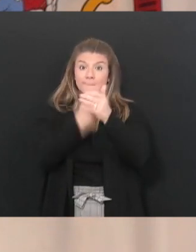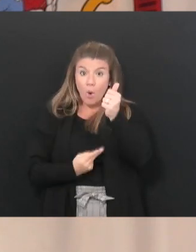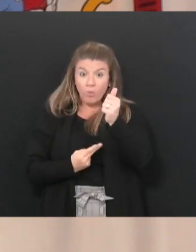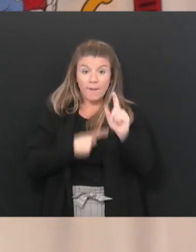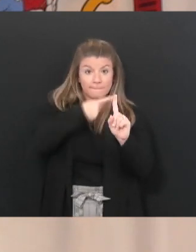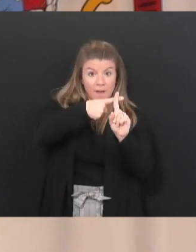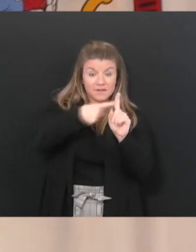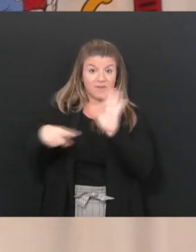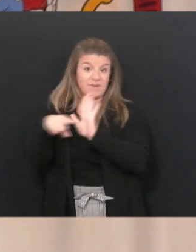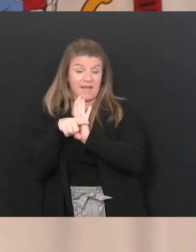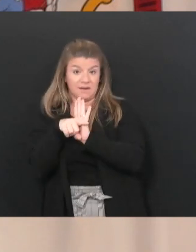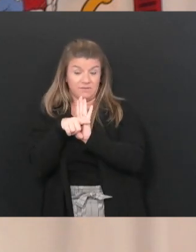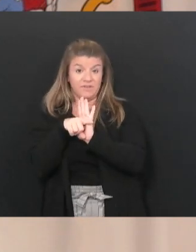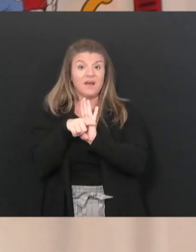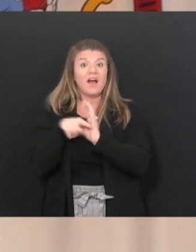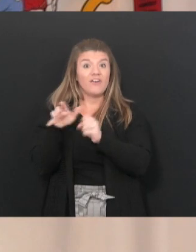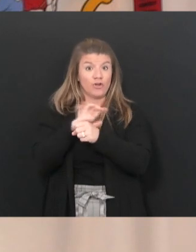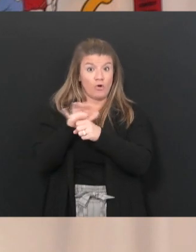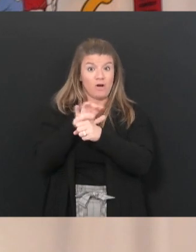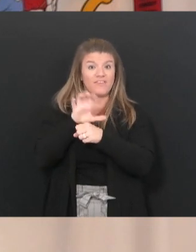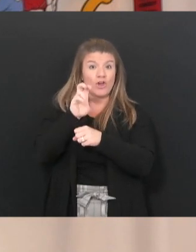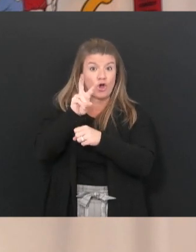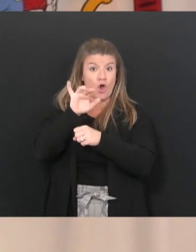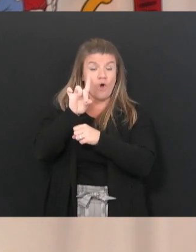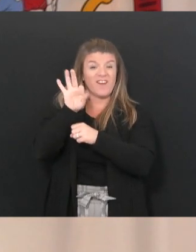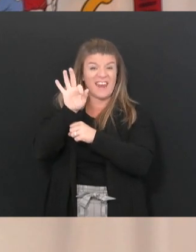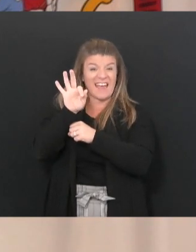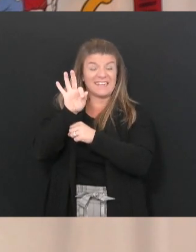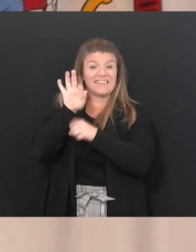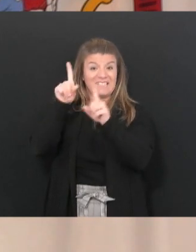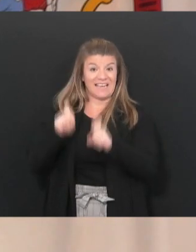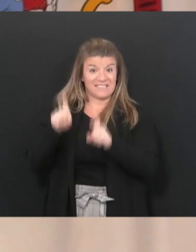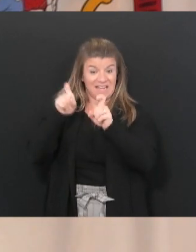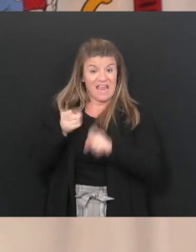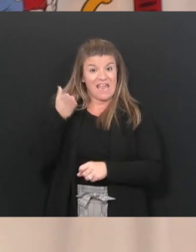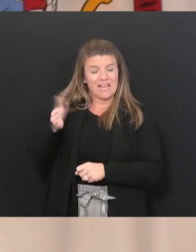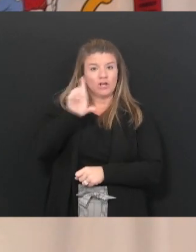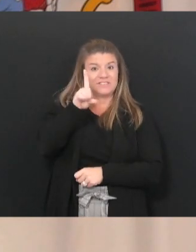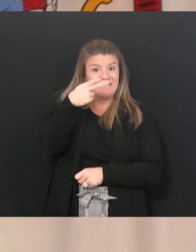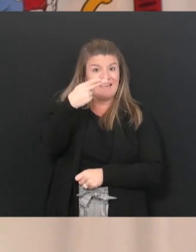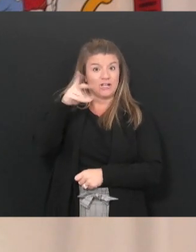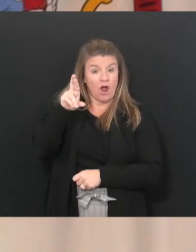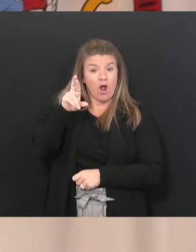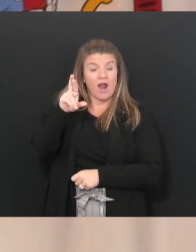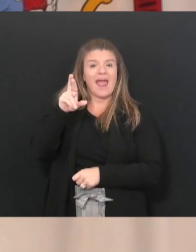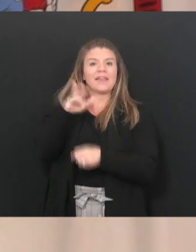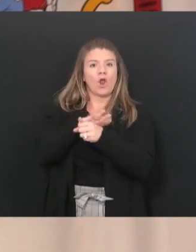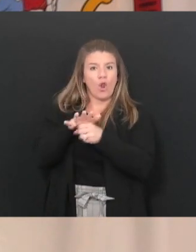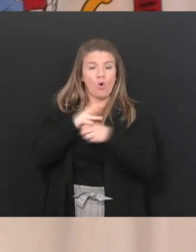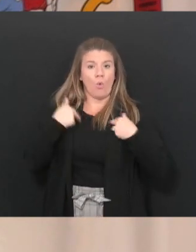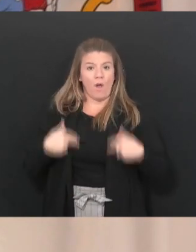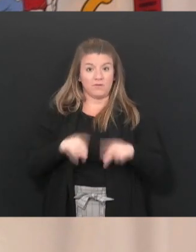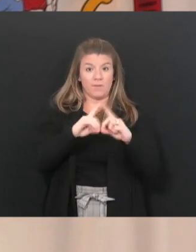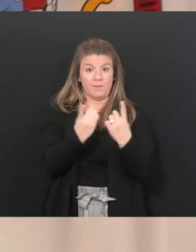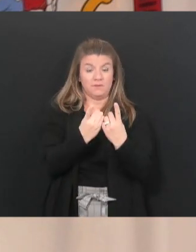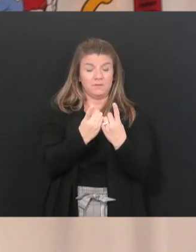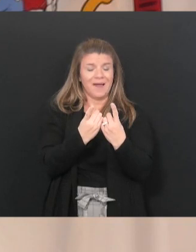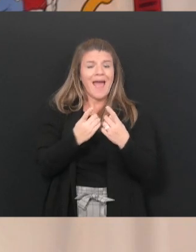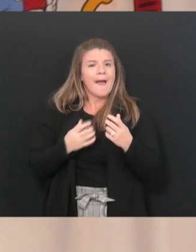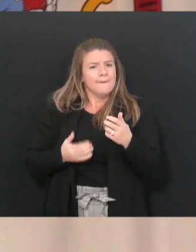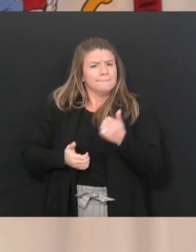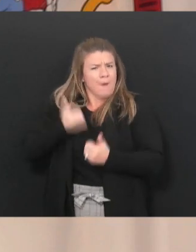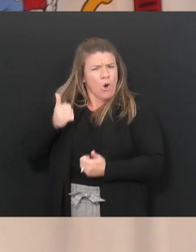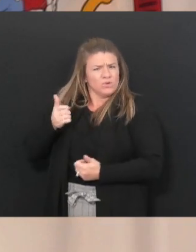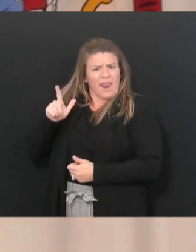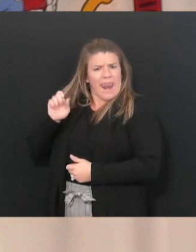negative COVID-19 tests to the DHHR and to the local health departments. Most of the labs are already doing